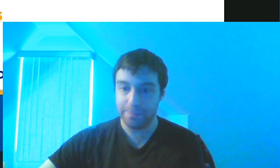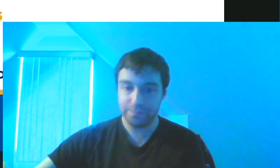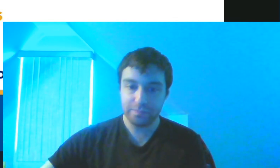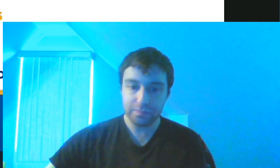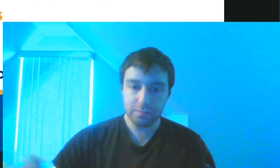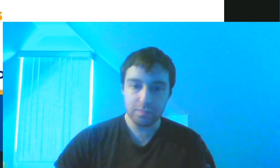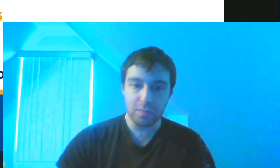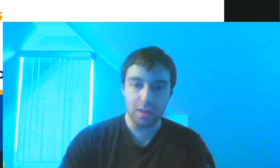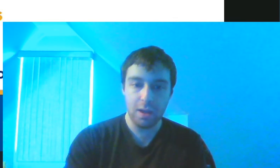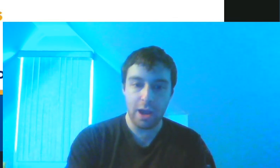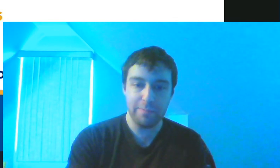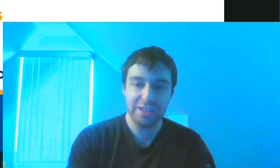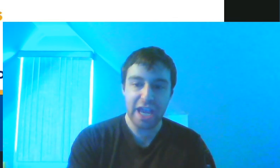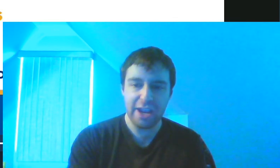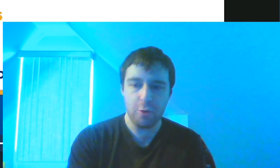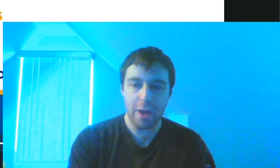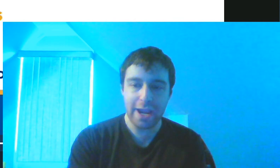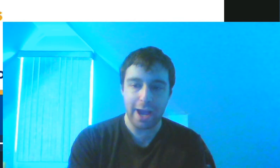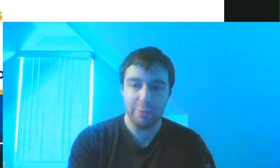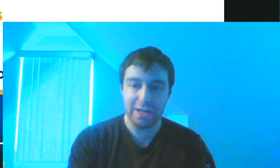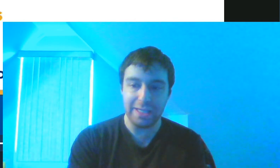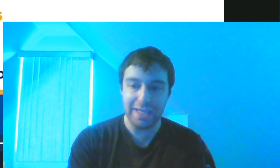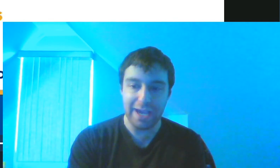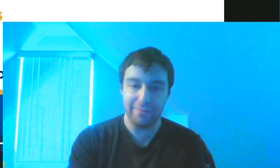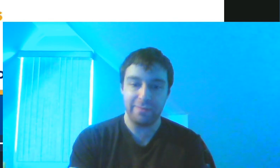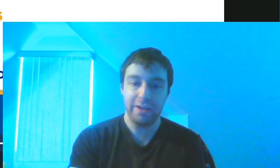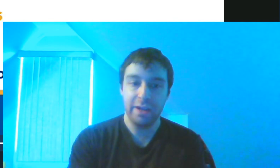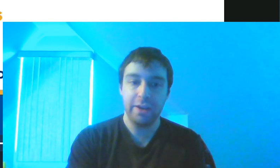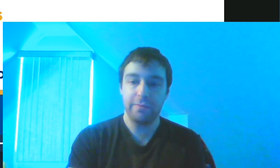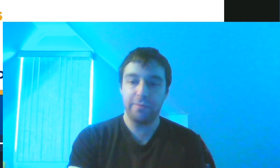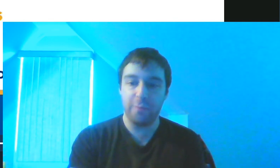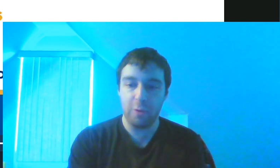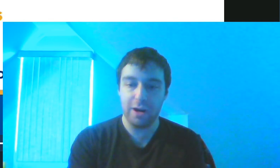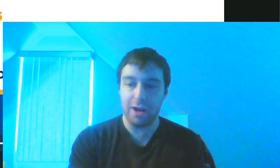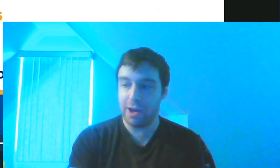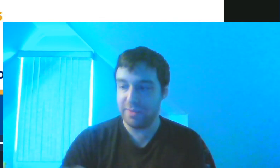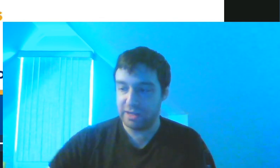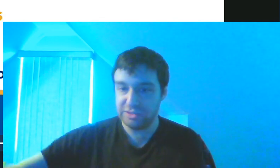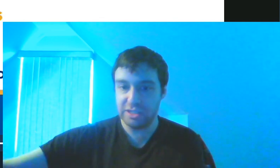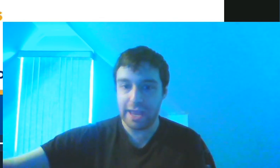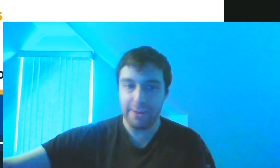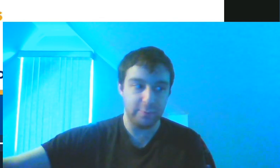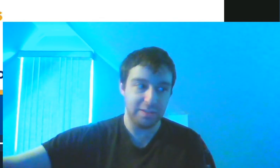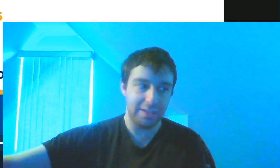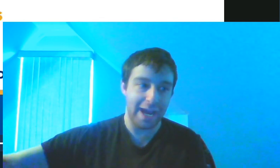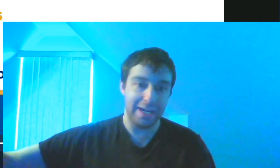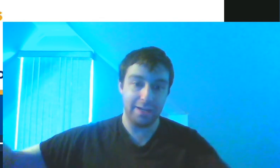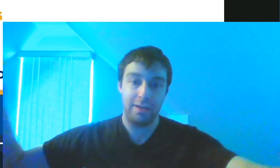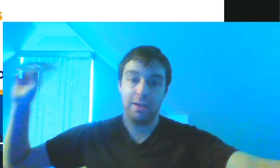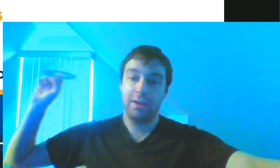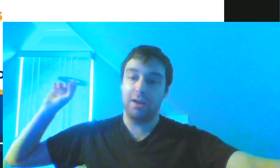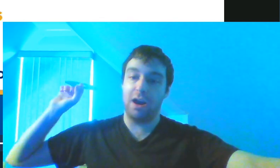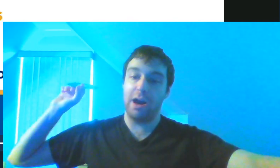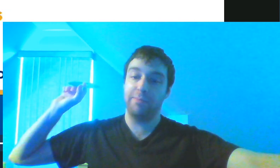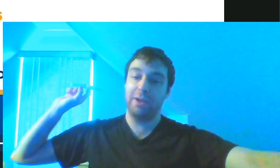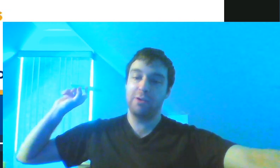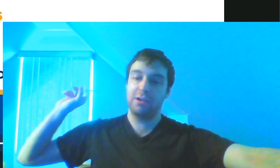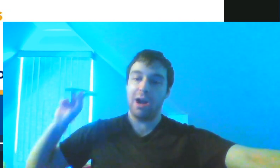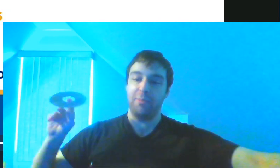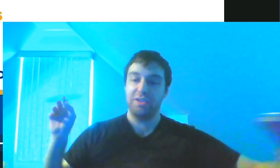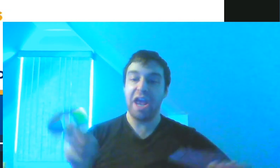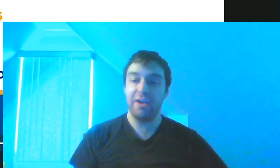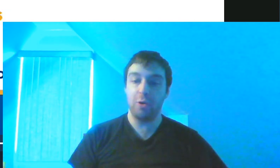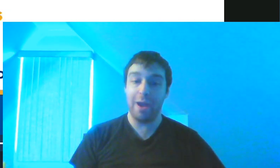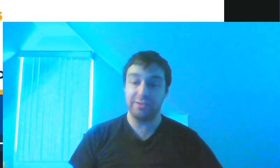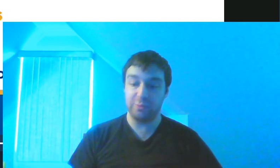State. The takeaway I want to give for yesterday was that there were a